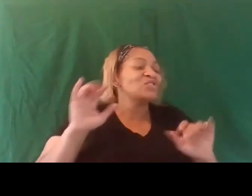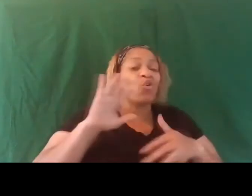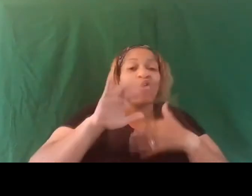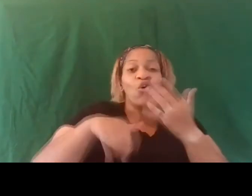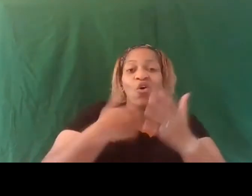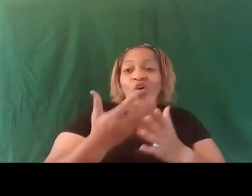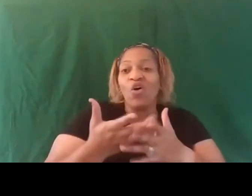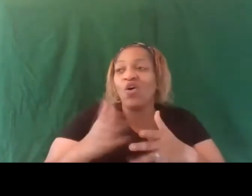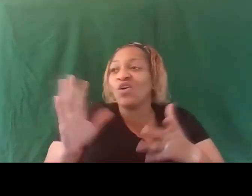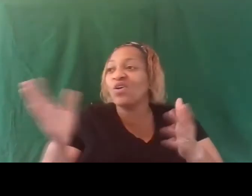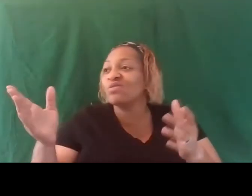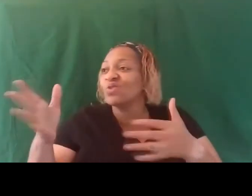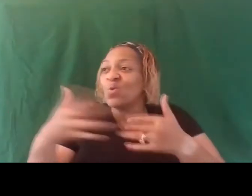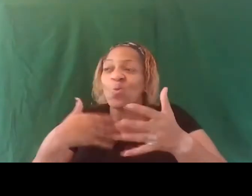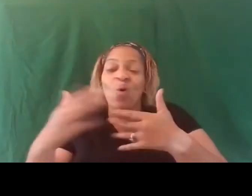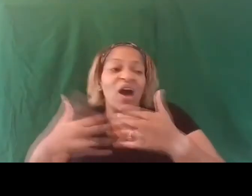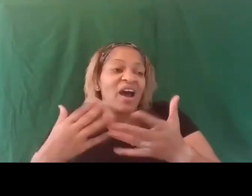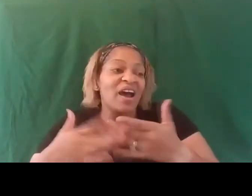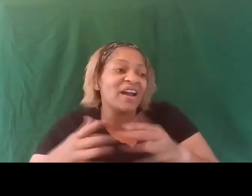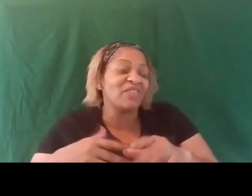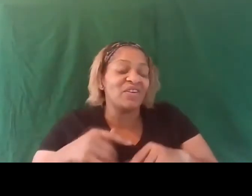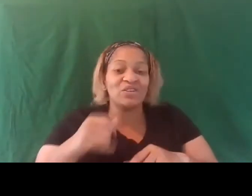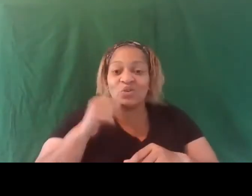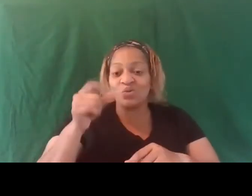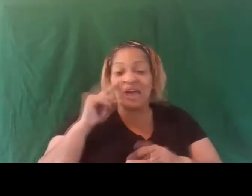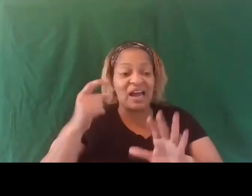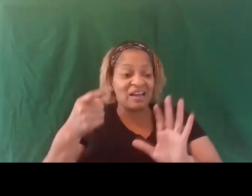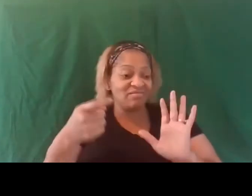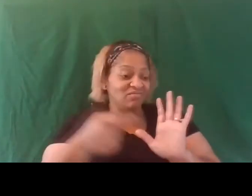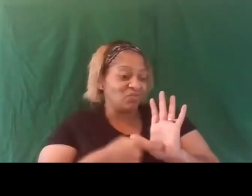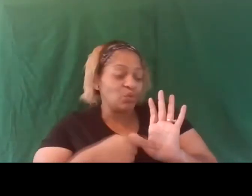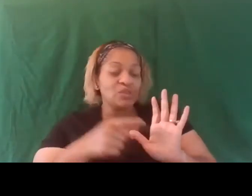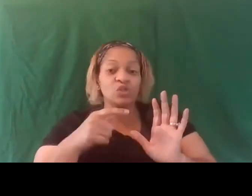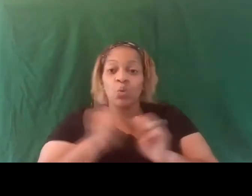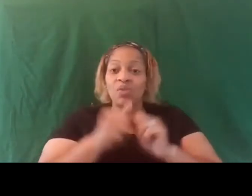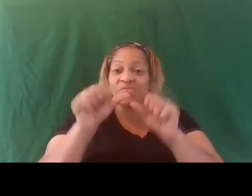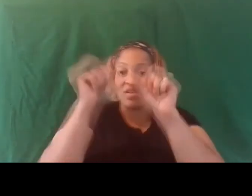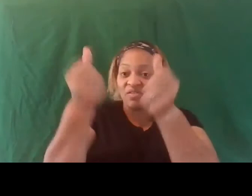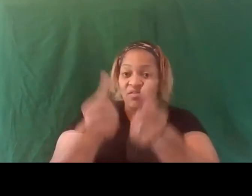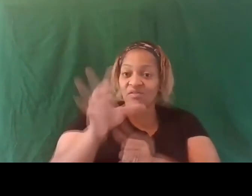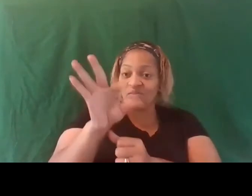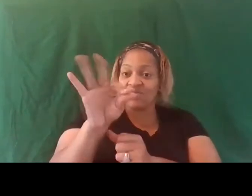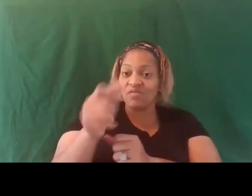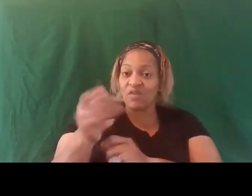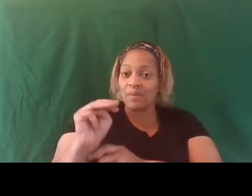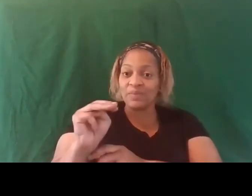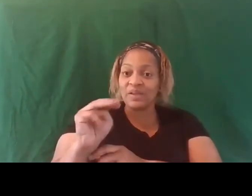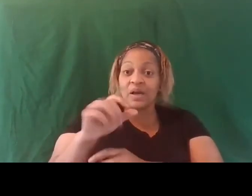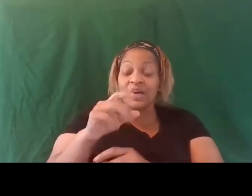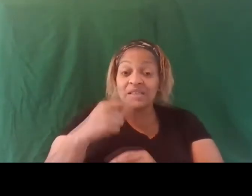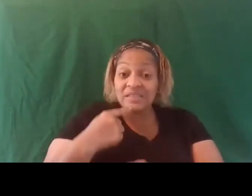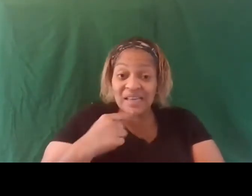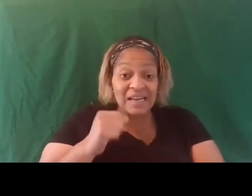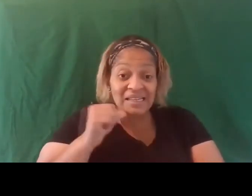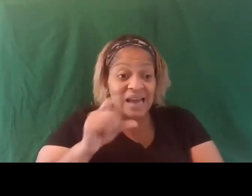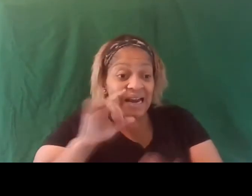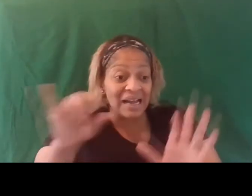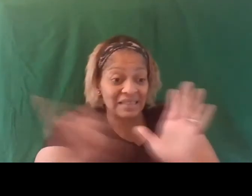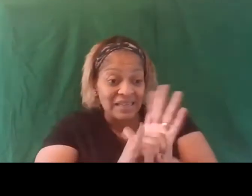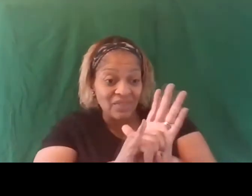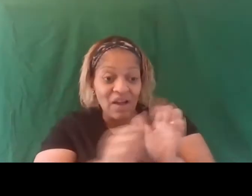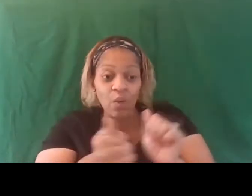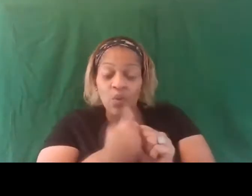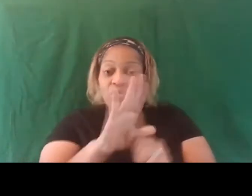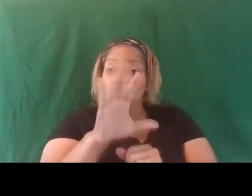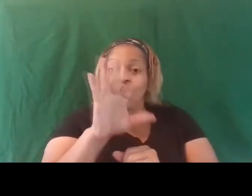what it is. Don't identify with your form. It's easy to say don't identify with your form, but while your wisdom tooth is pushing